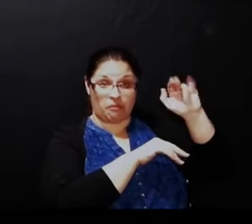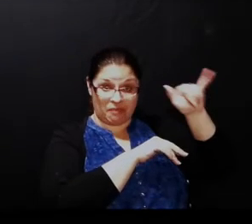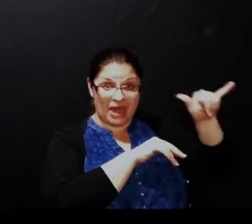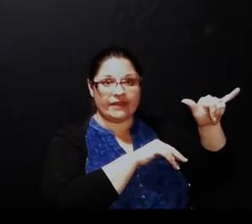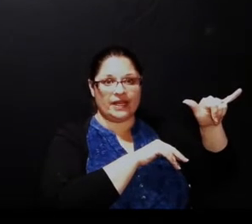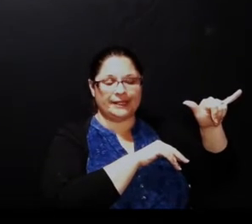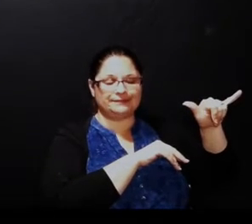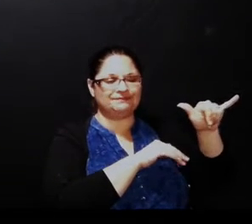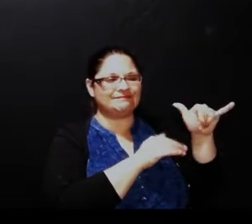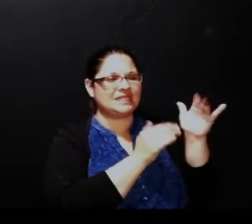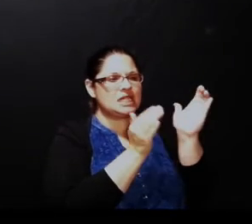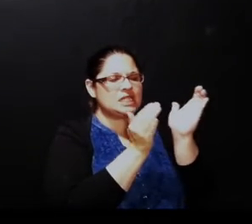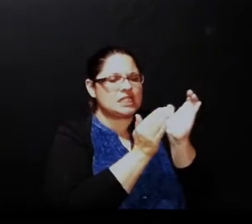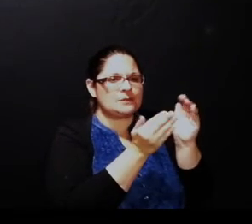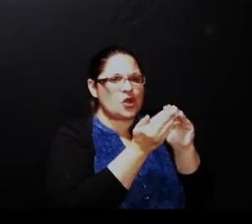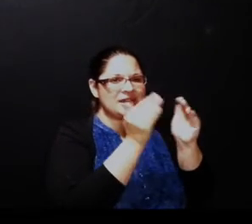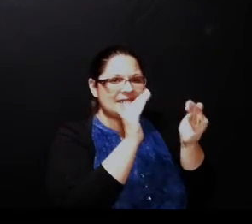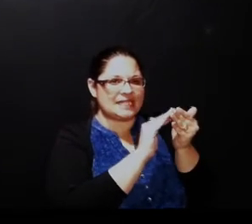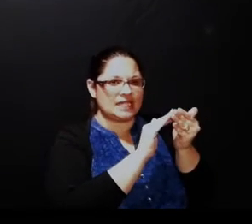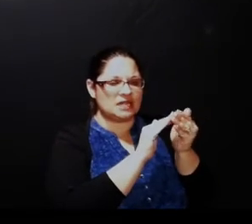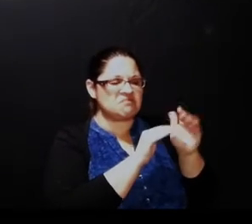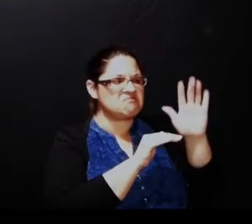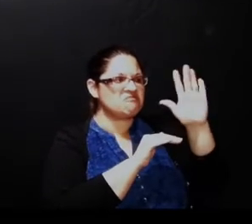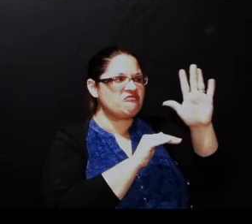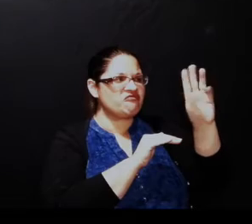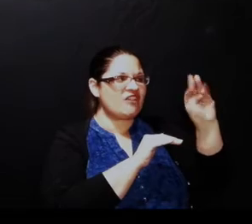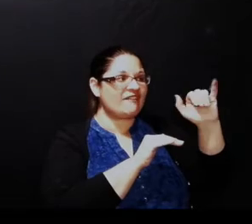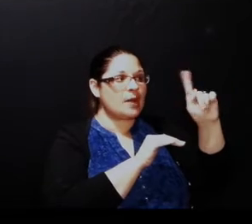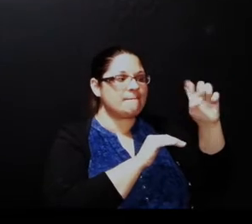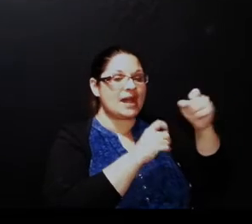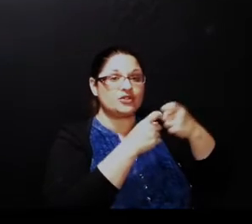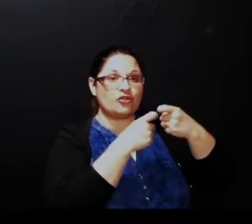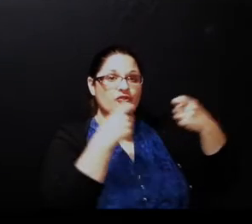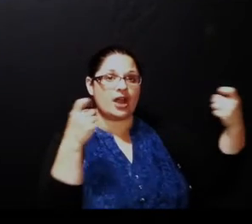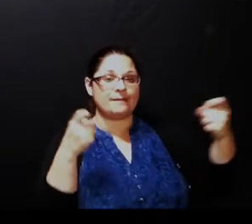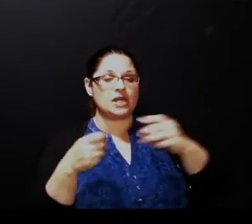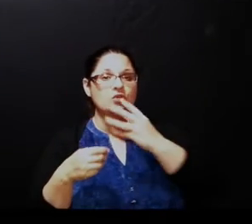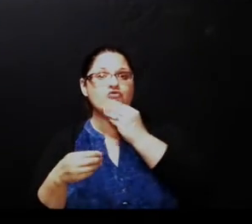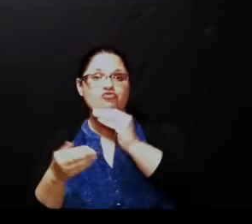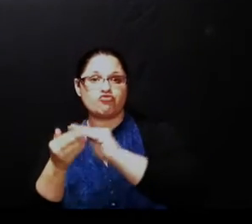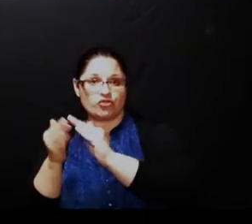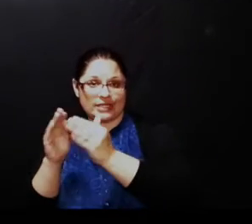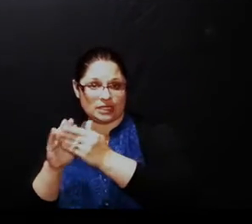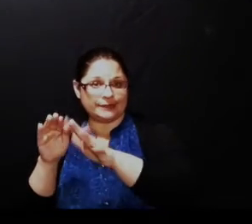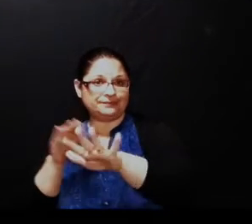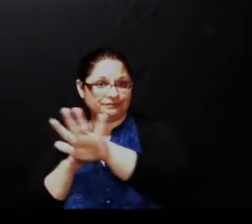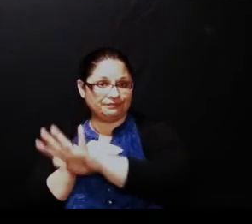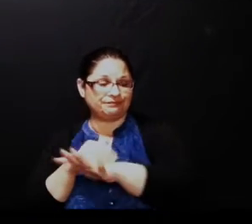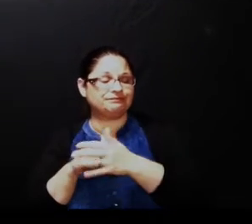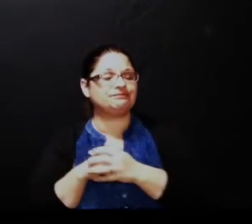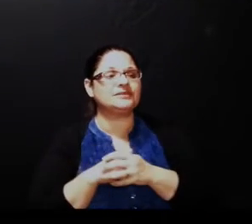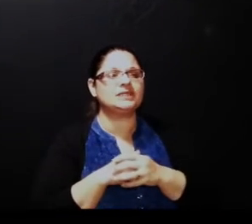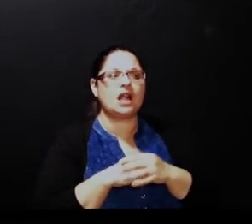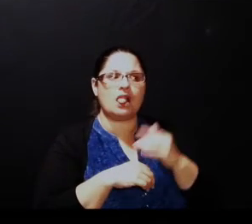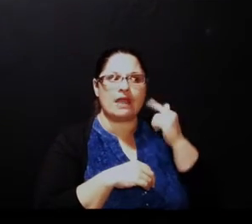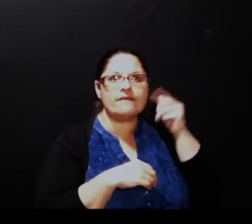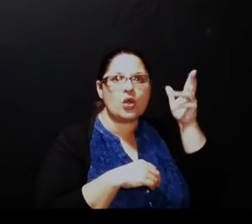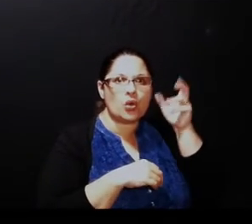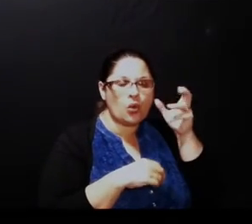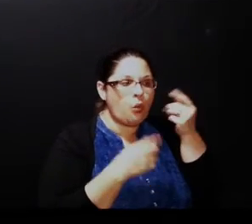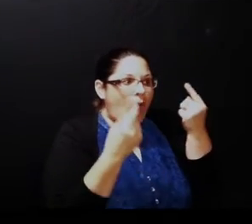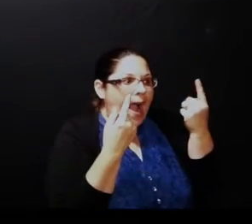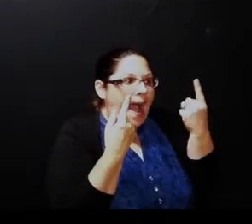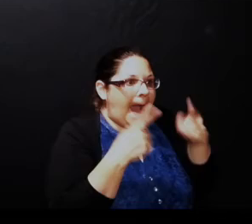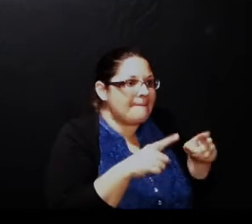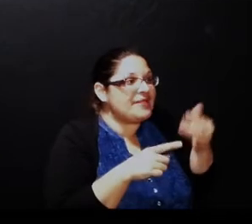5 miles outside of Jerusalem. So here we are at the entry point of Jerusalem. Jesus is coming in, and these people know